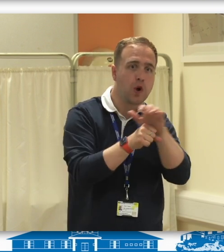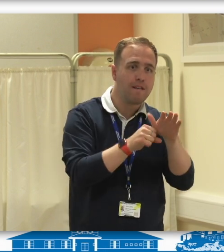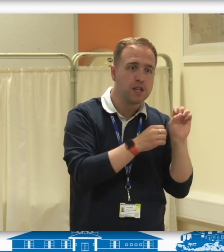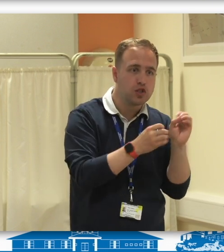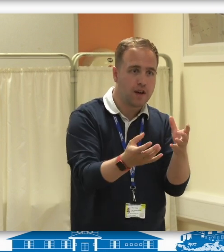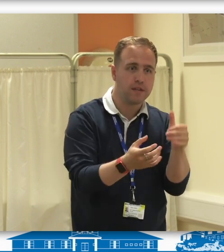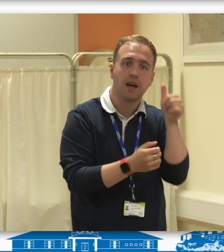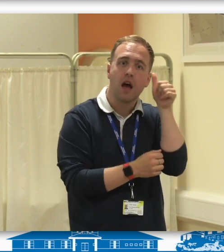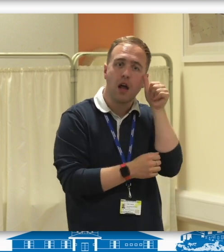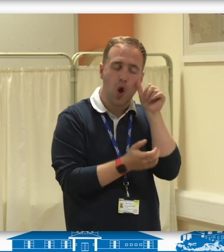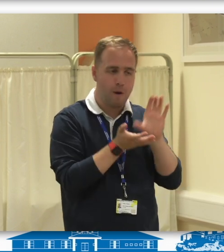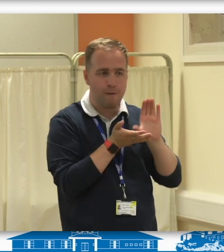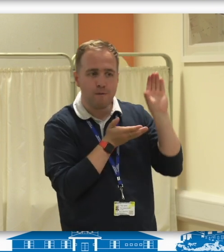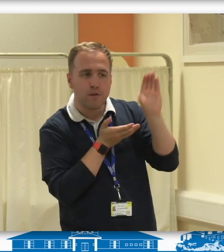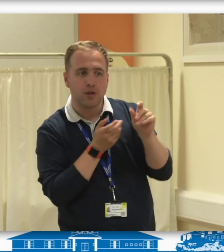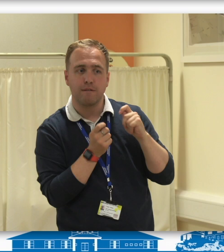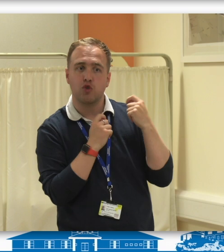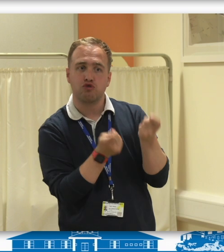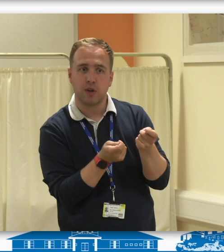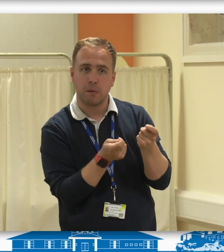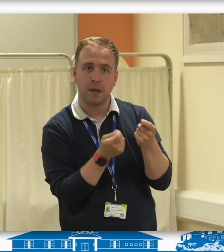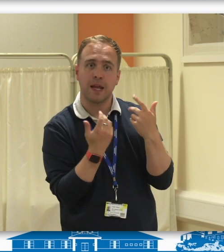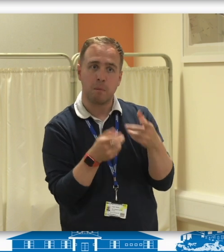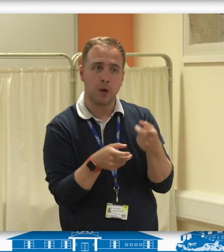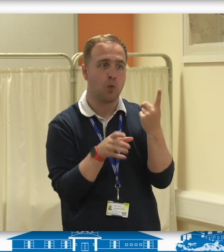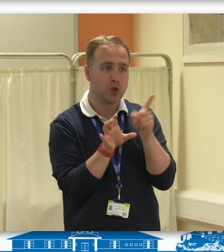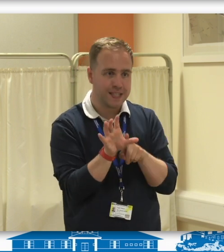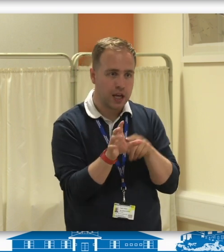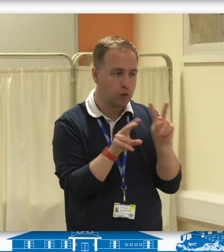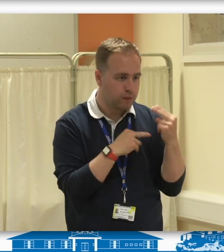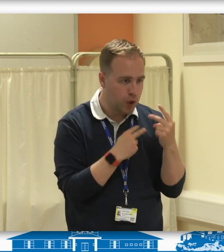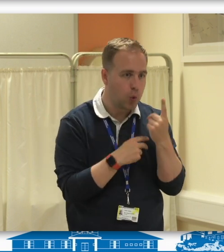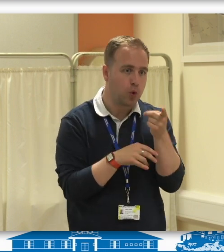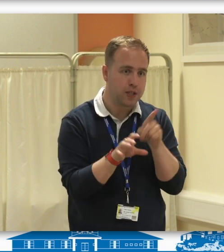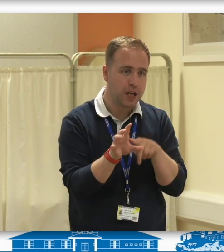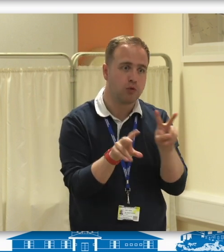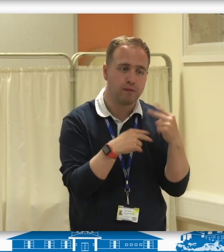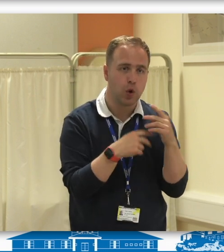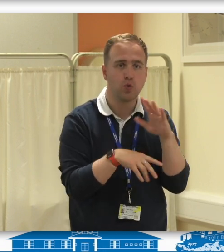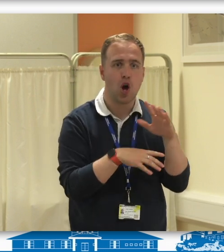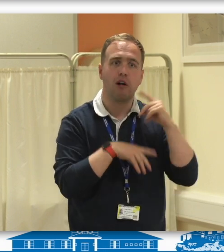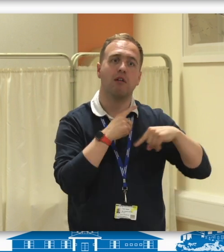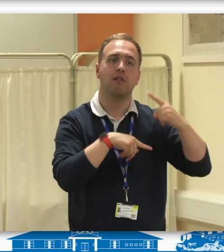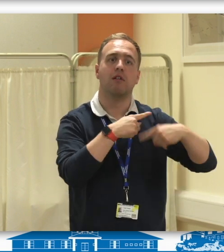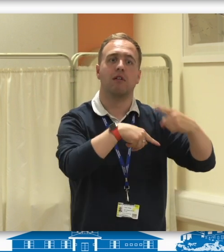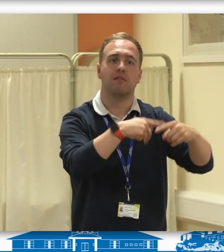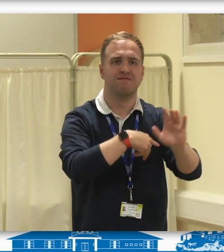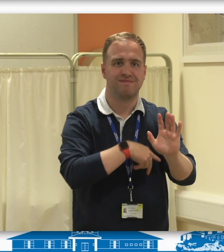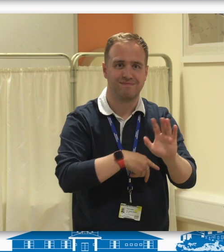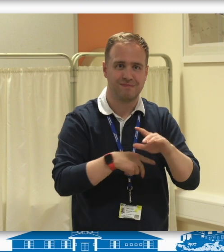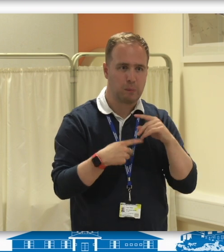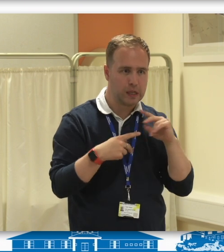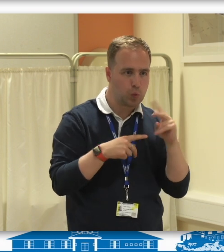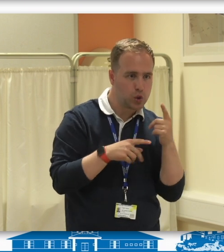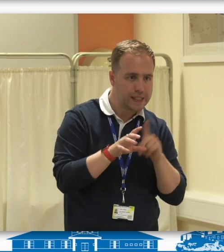that funding for the treatment side has been on a yearly basis rather than an ongoing basis. And